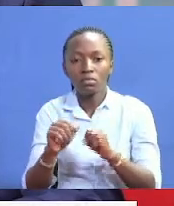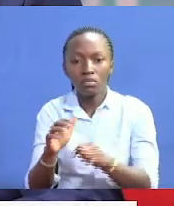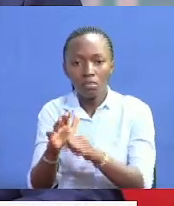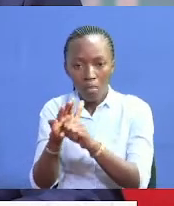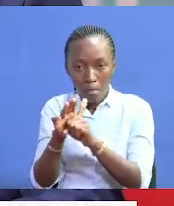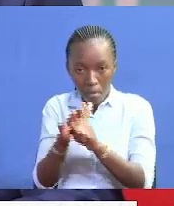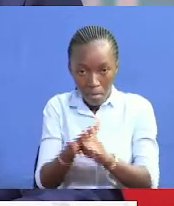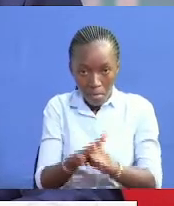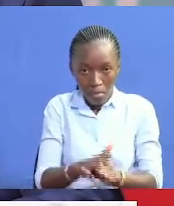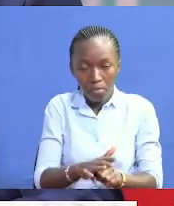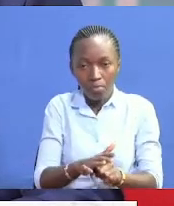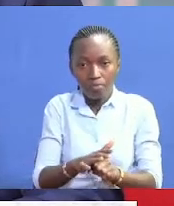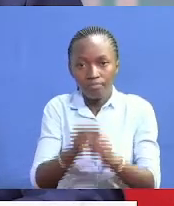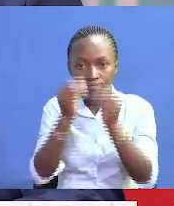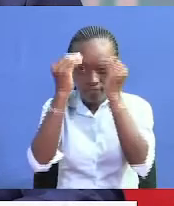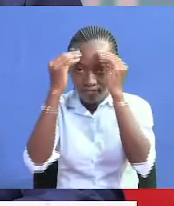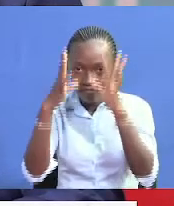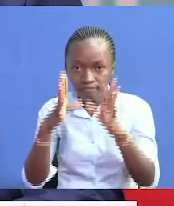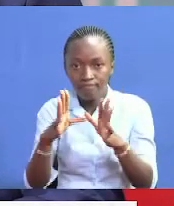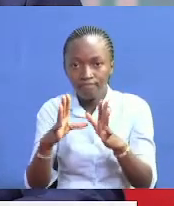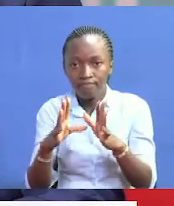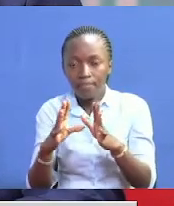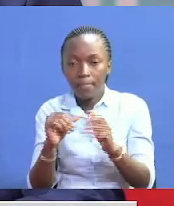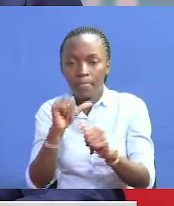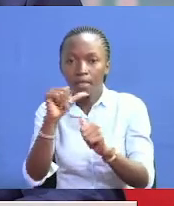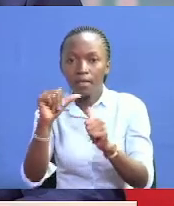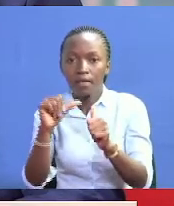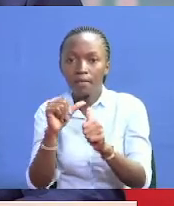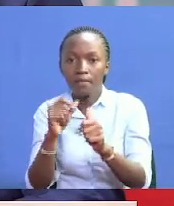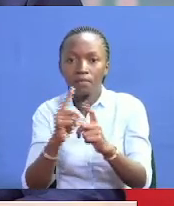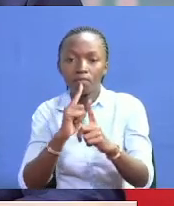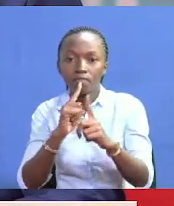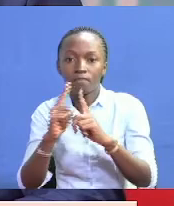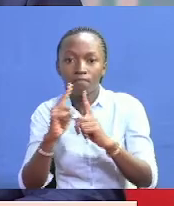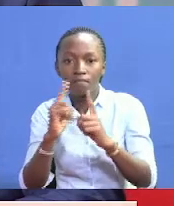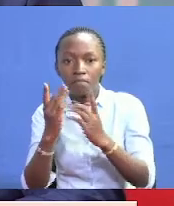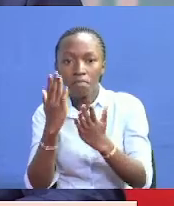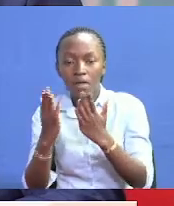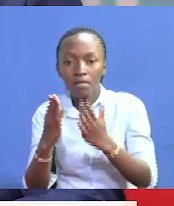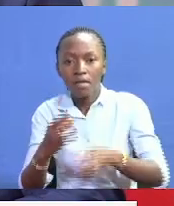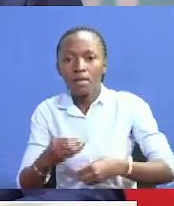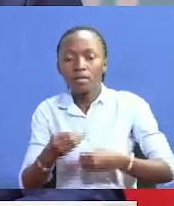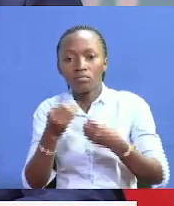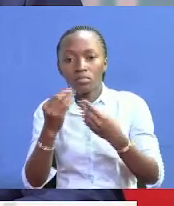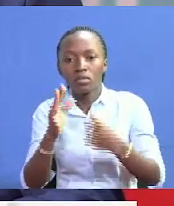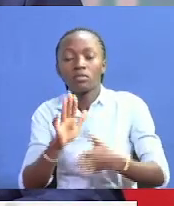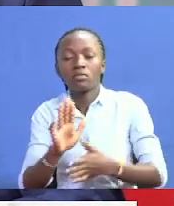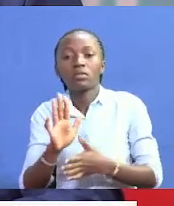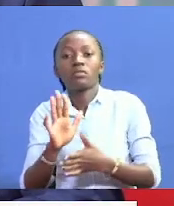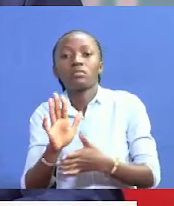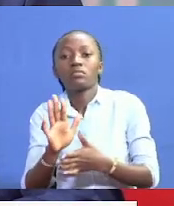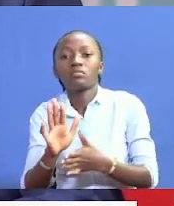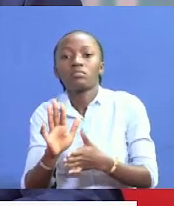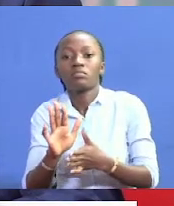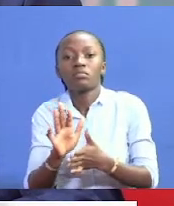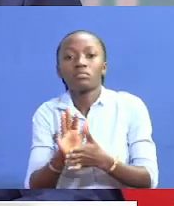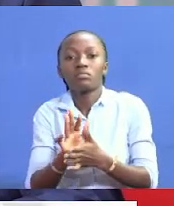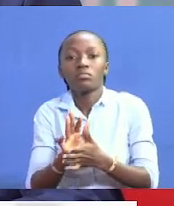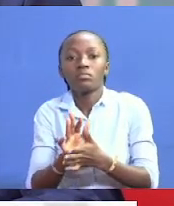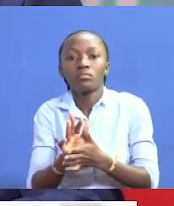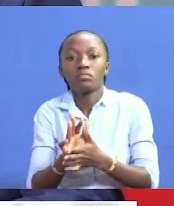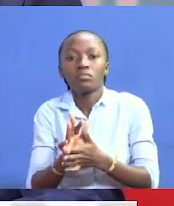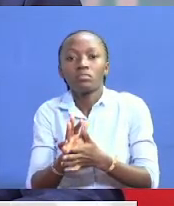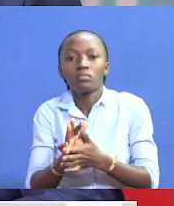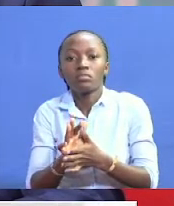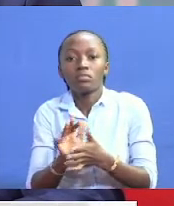Talk of social media policies, talk of other policies, which if you just address something that you can't